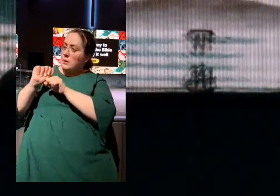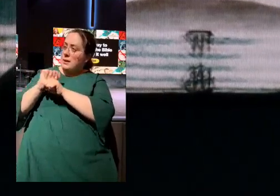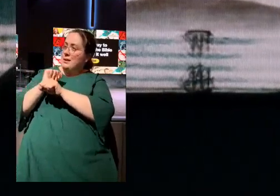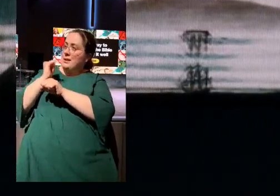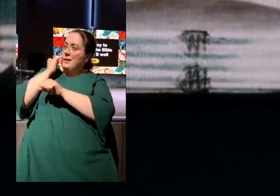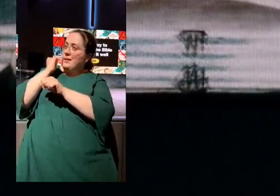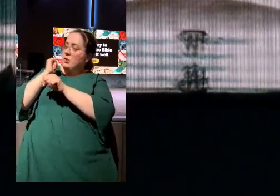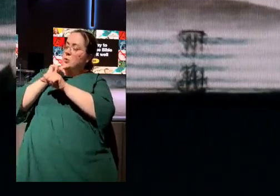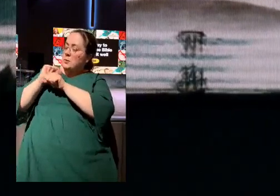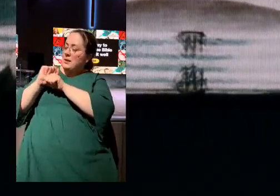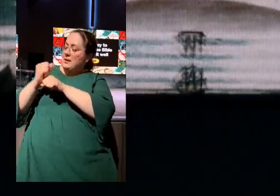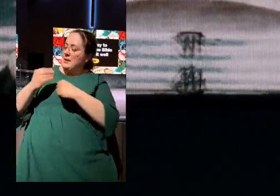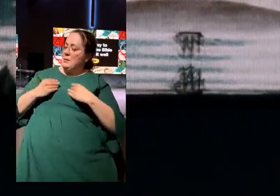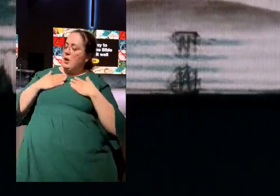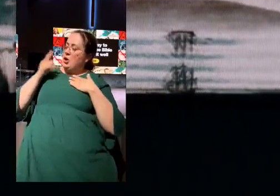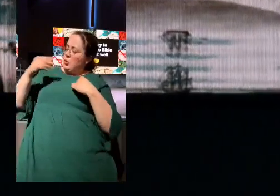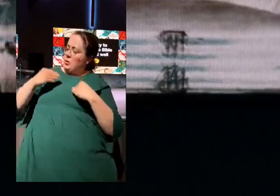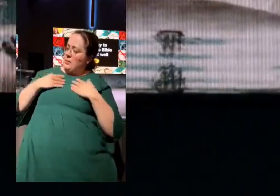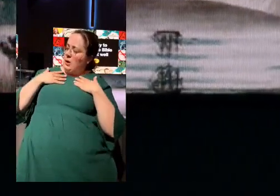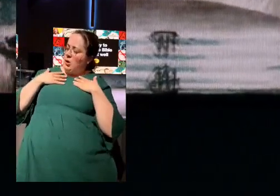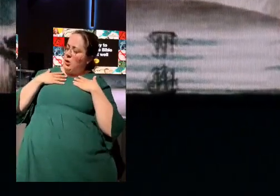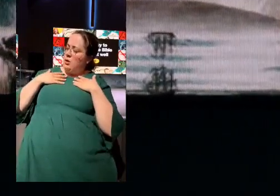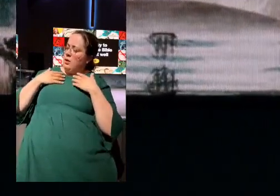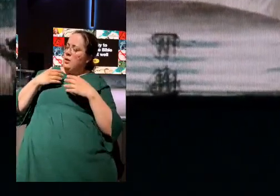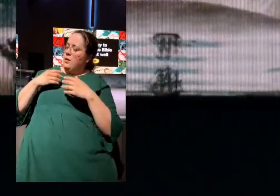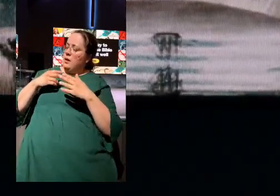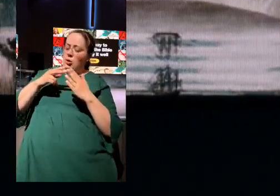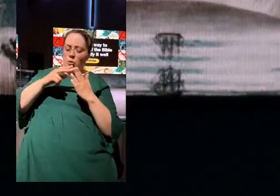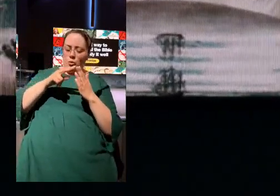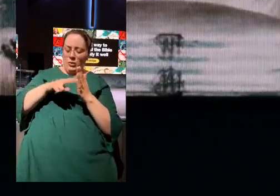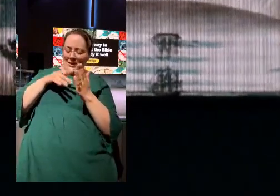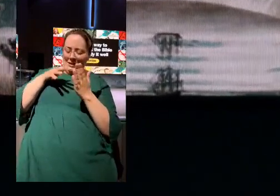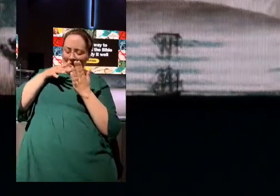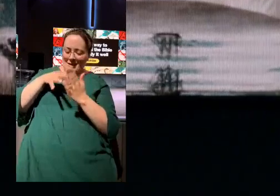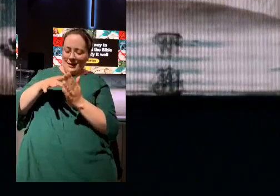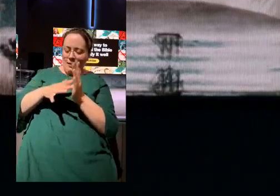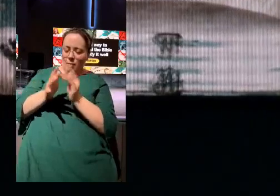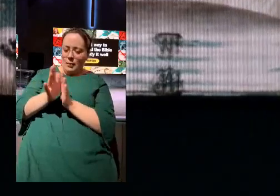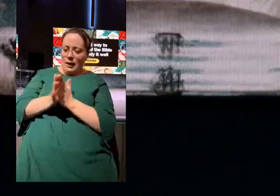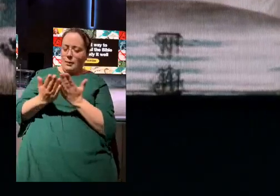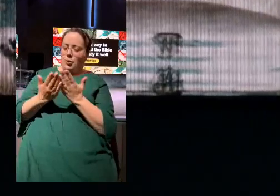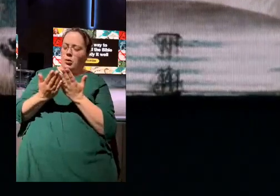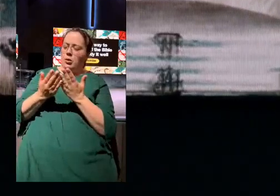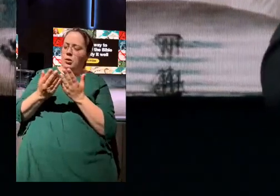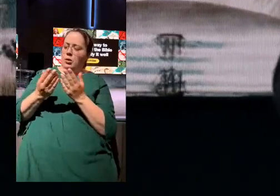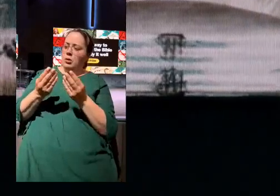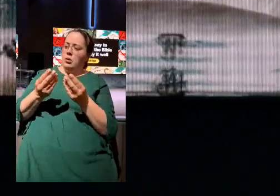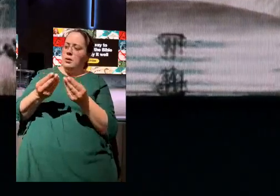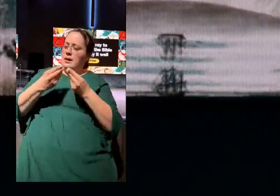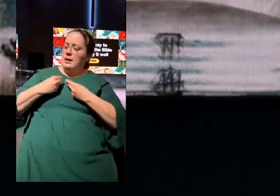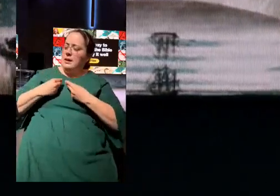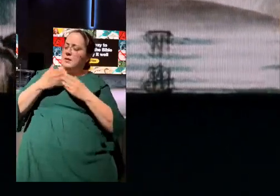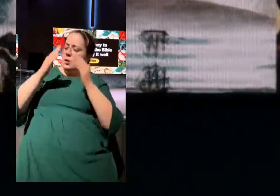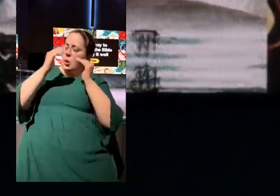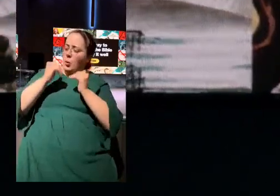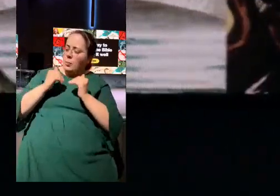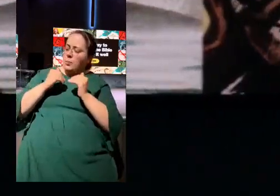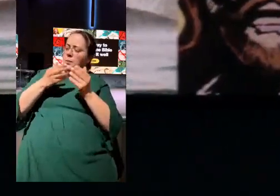is, then engaging in the word brings hope, it brings comfort, it provides